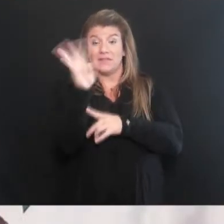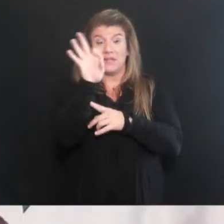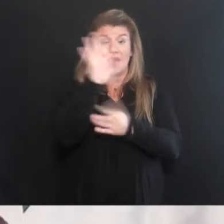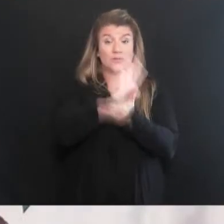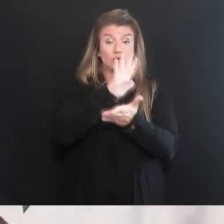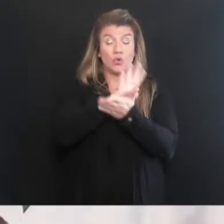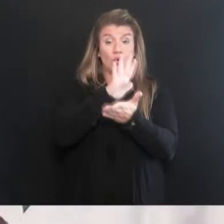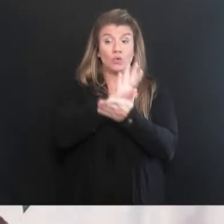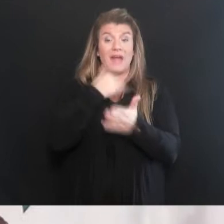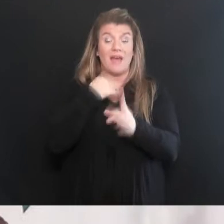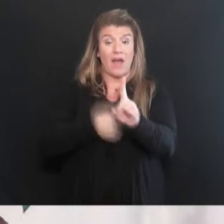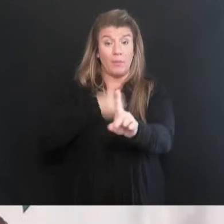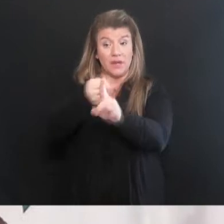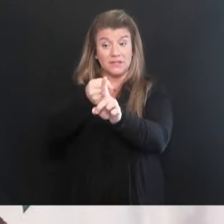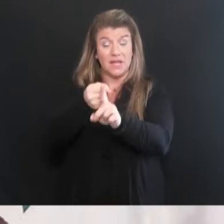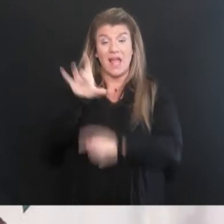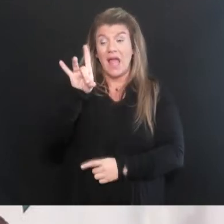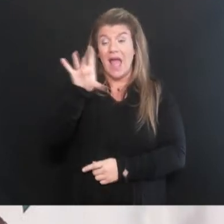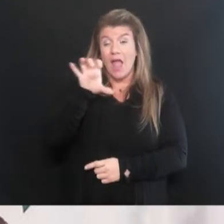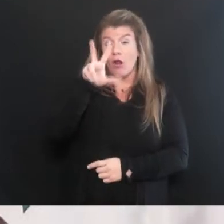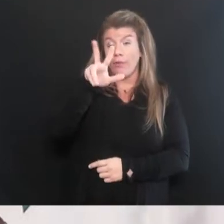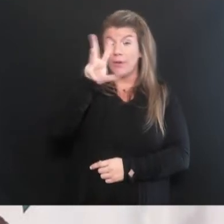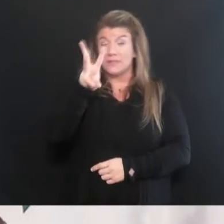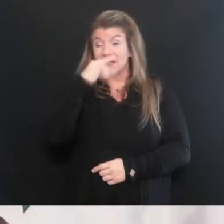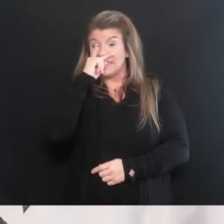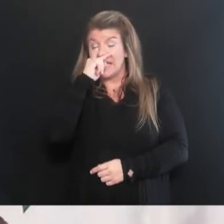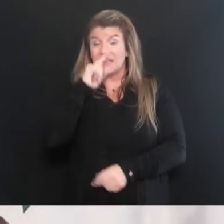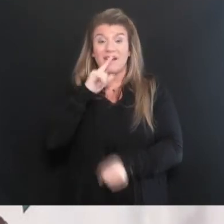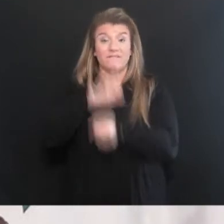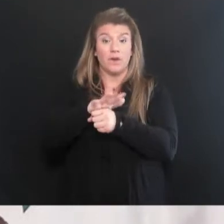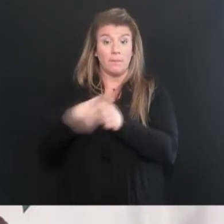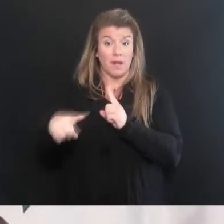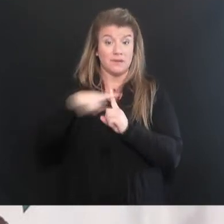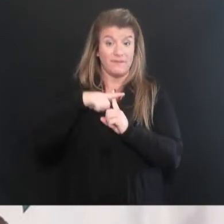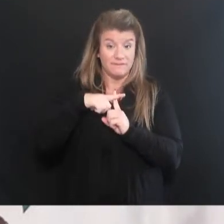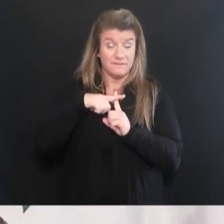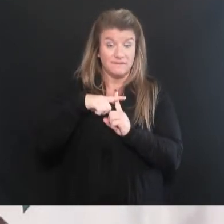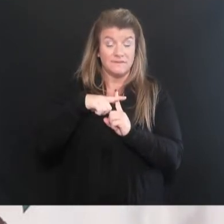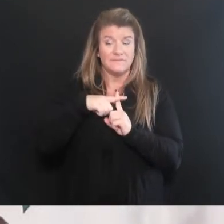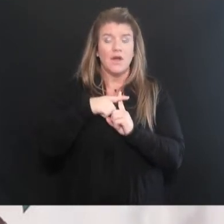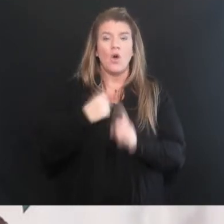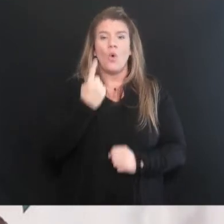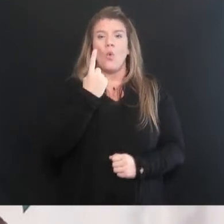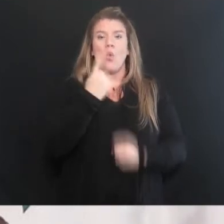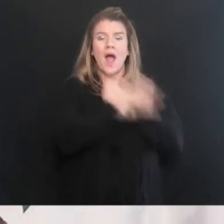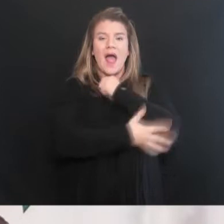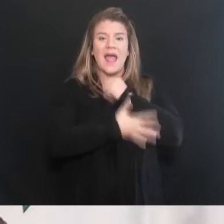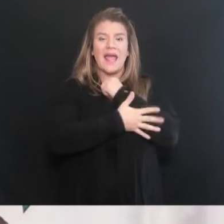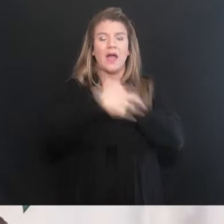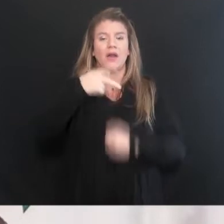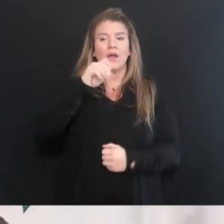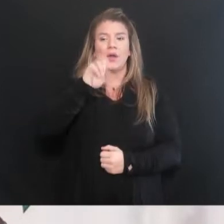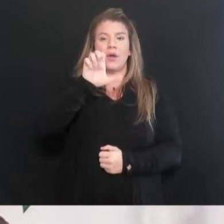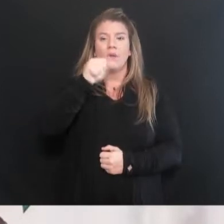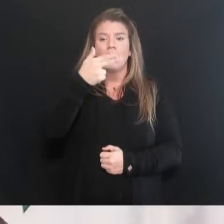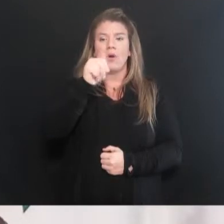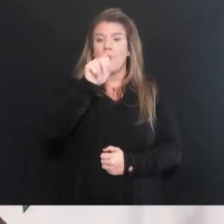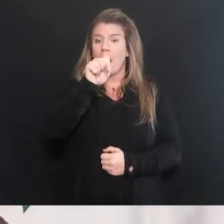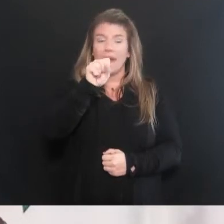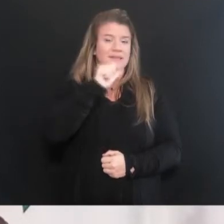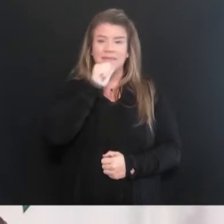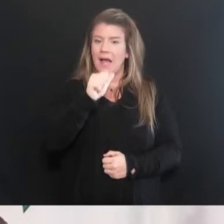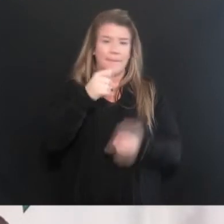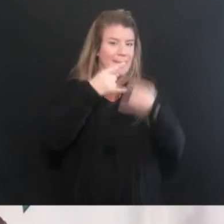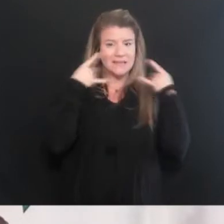with outbreaks, 836 kids confirmed. With one county, that's Pocahontas, that doesn't have the mask